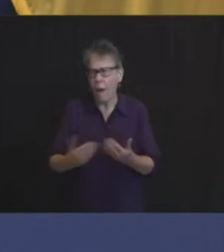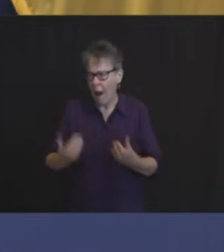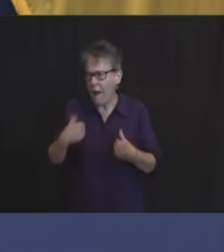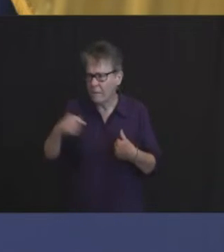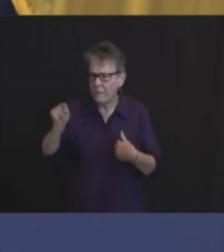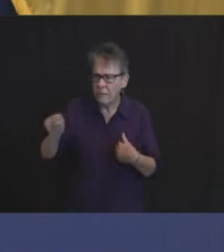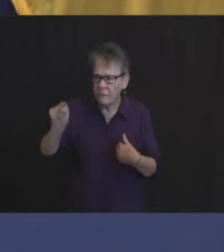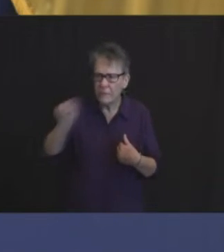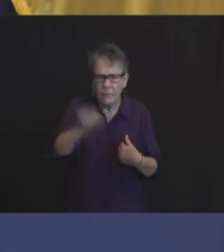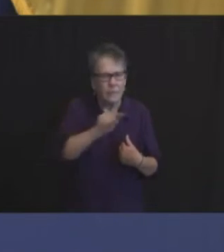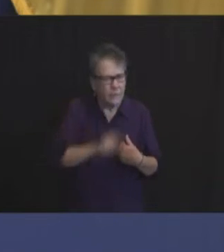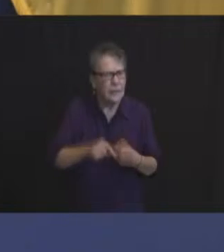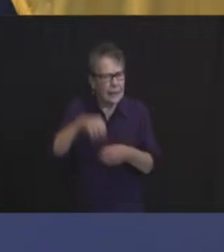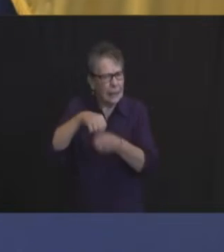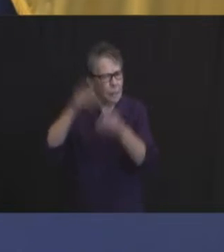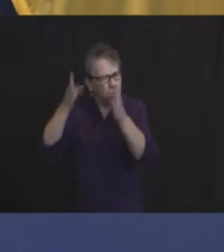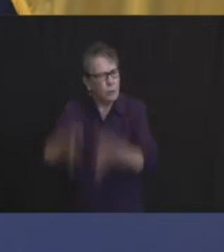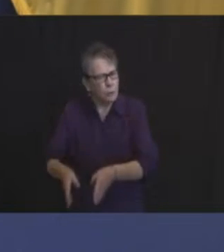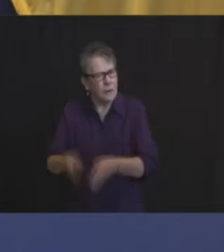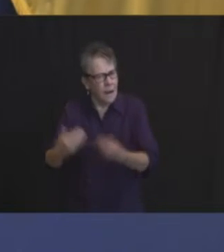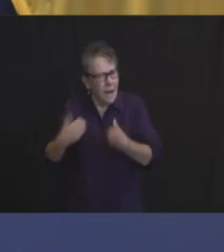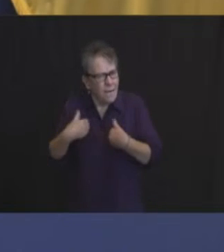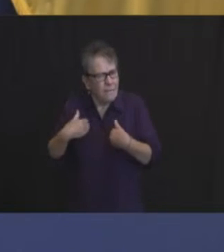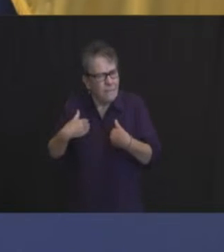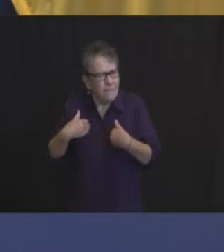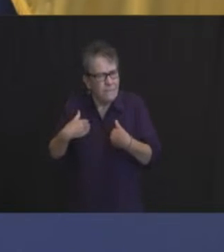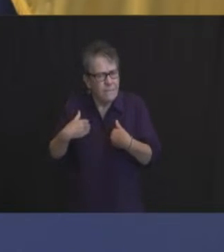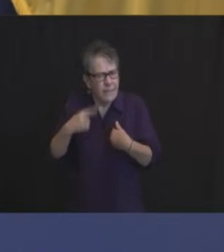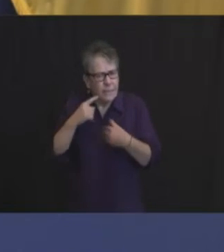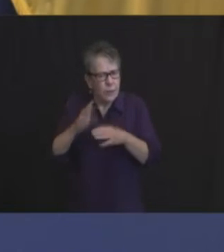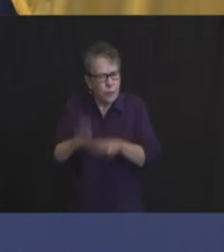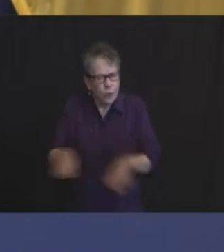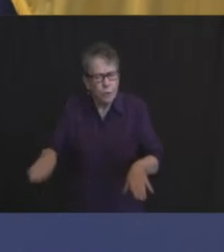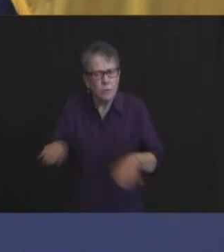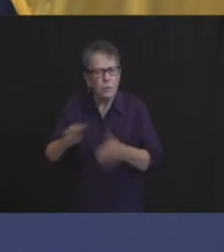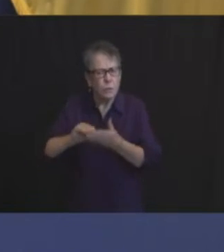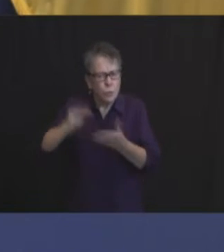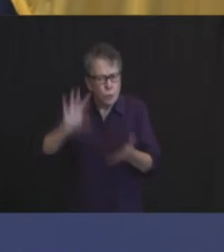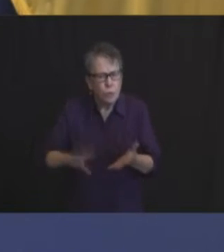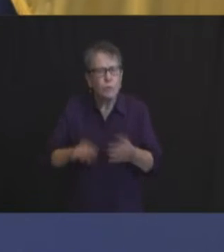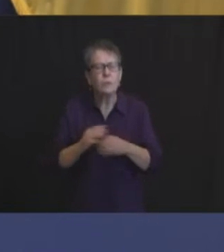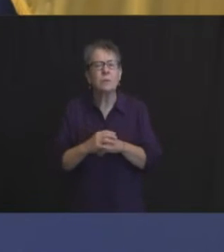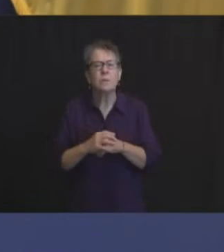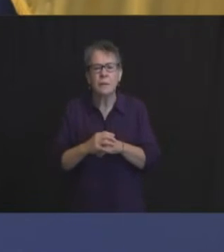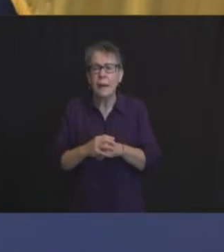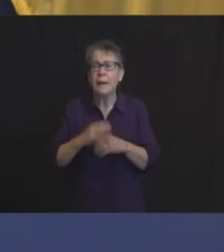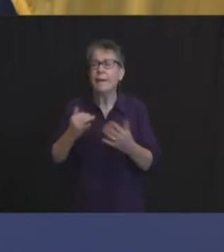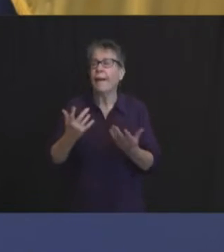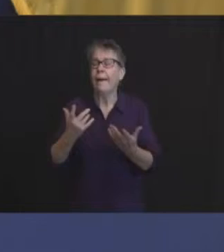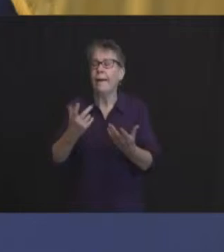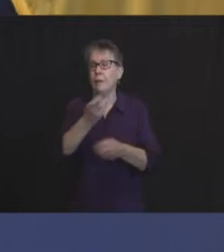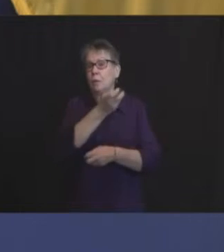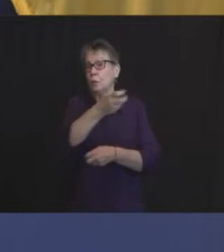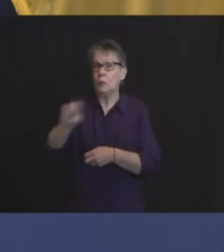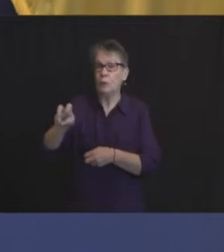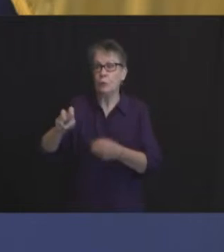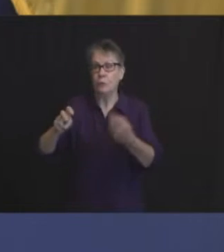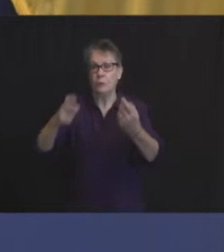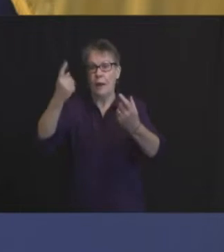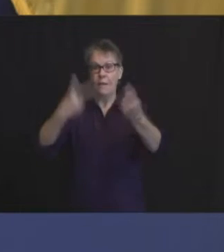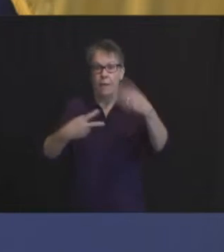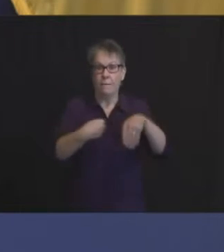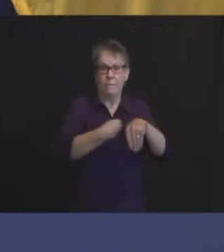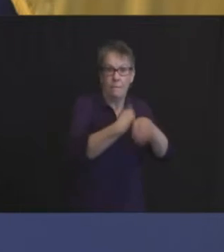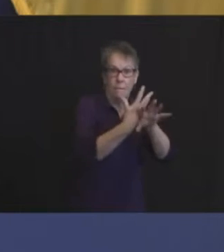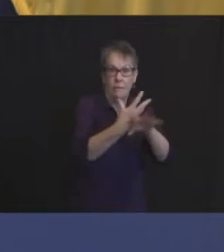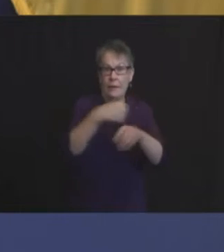and the remote went down a couple, which we were hoping for coming out of the post-holidays. But again, as I said about a question earlier, the